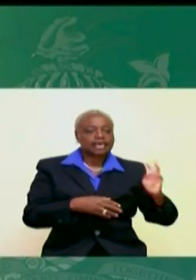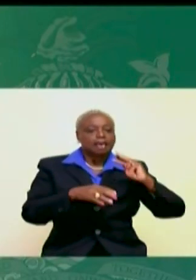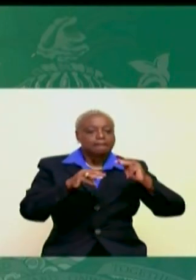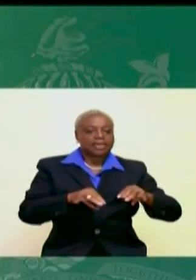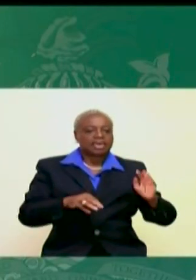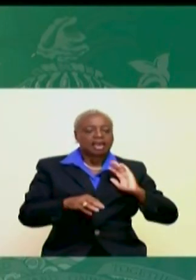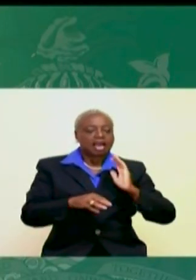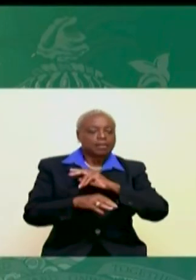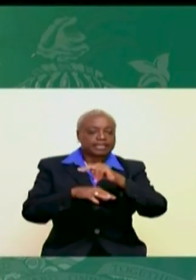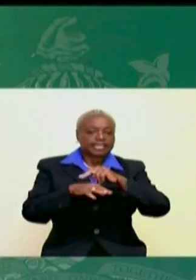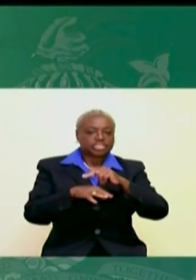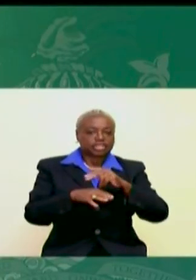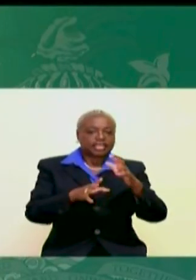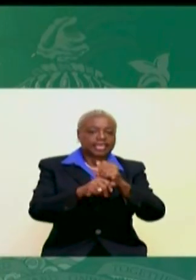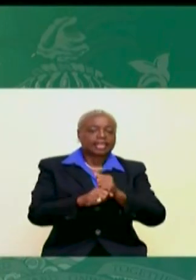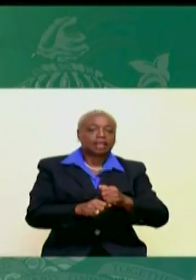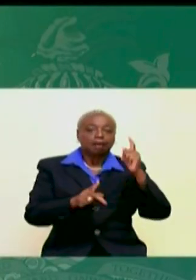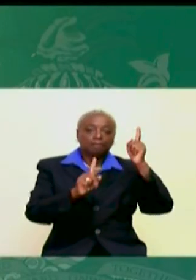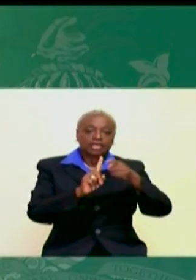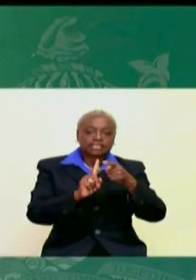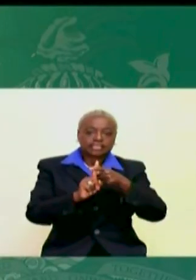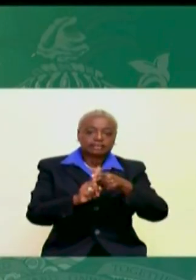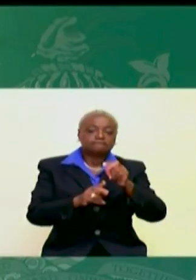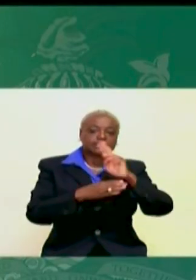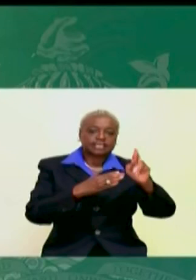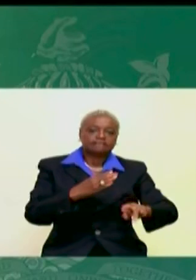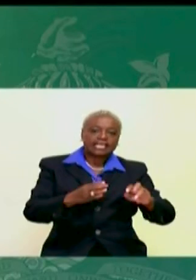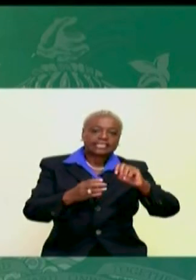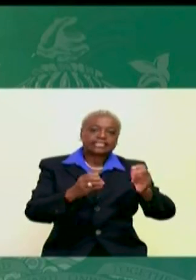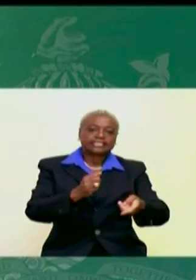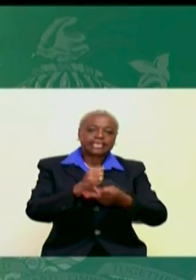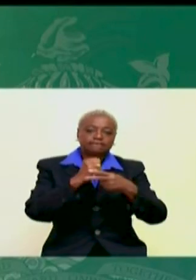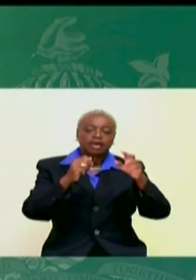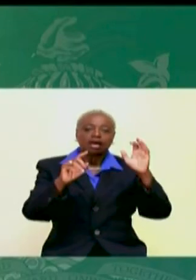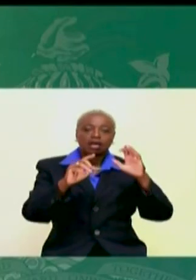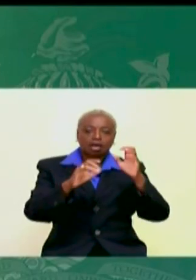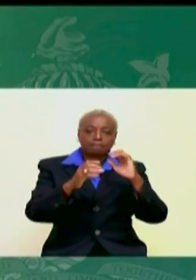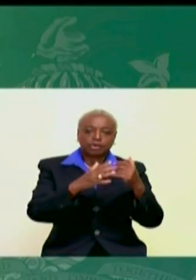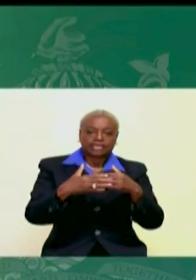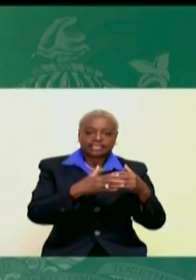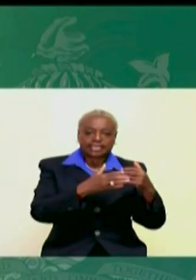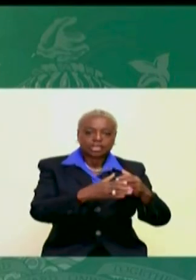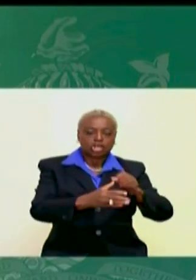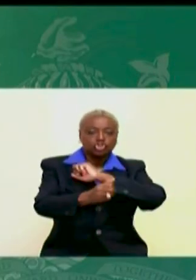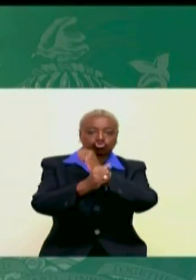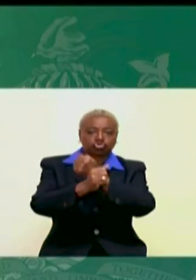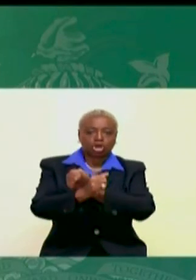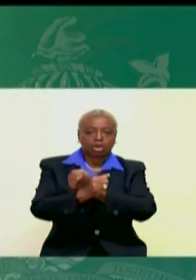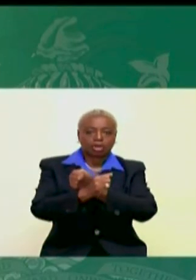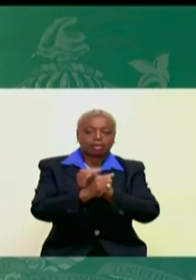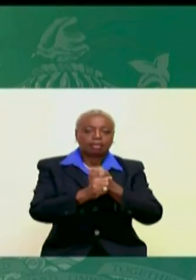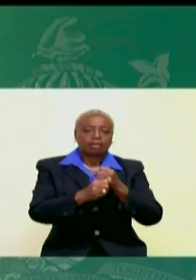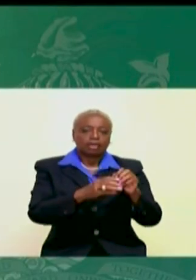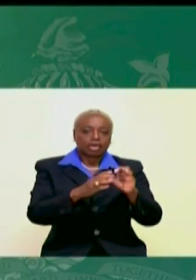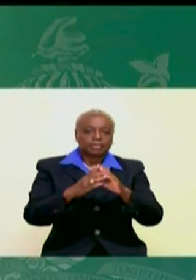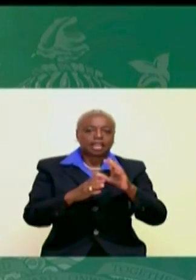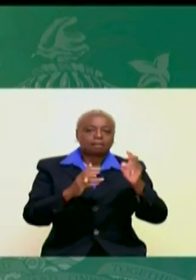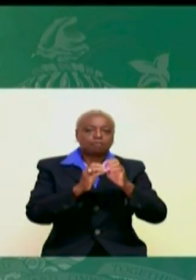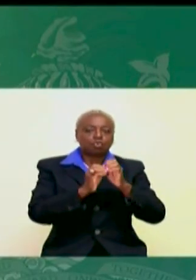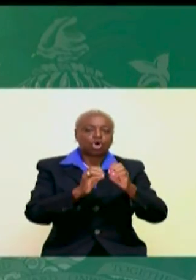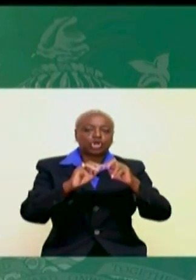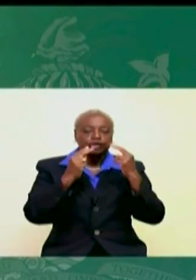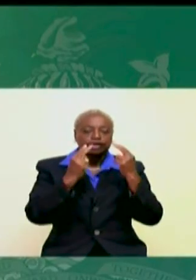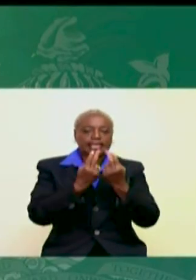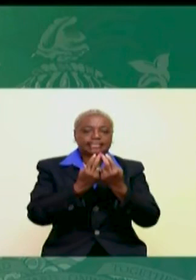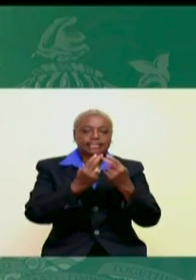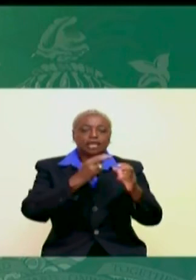positive results, safer communities, stronger economies, and a more united Caribbean.